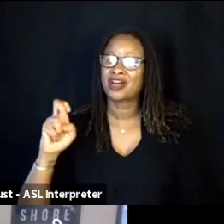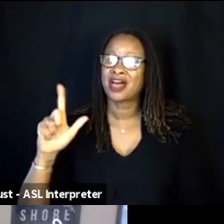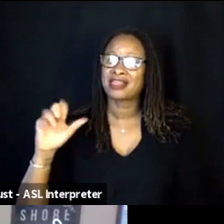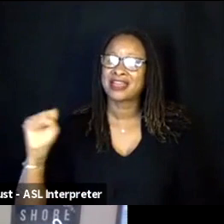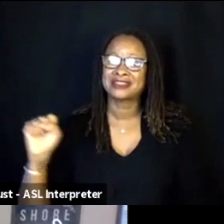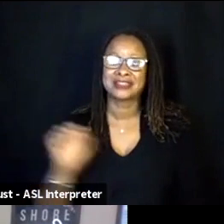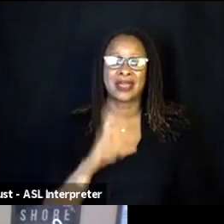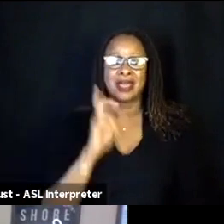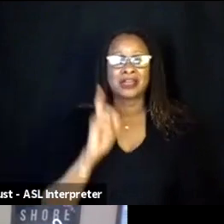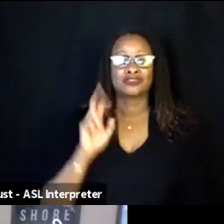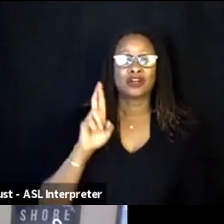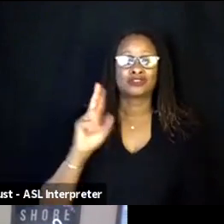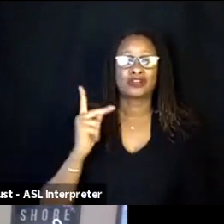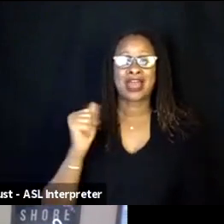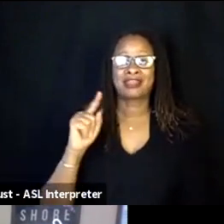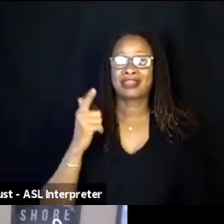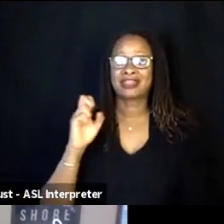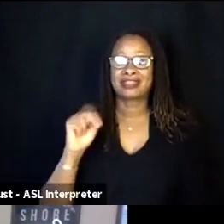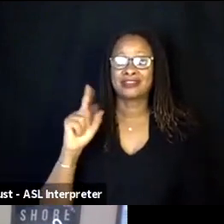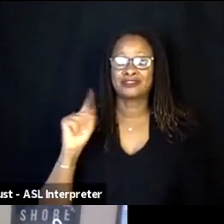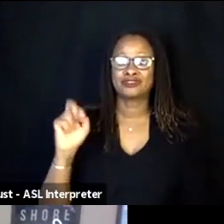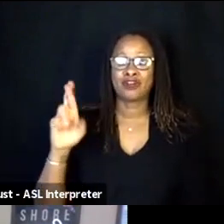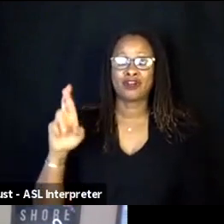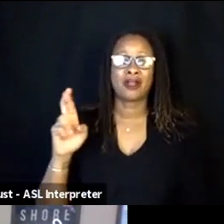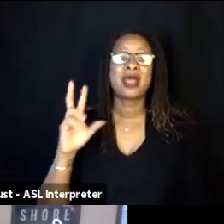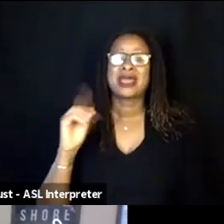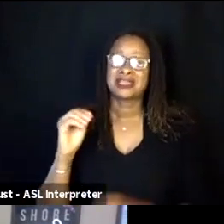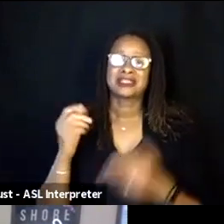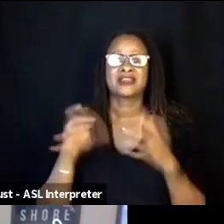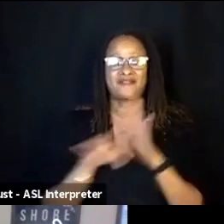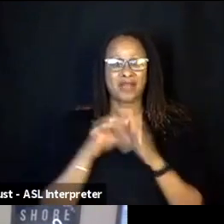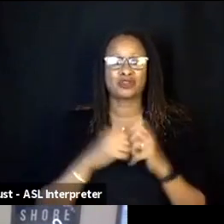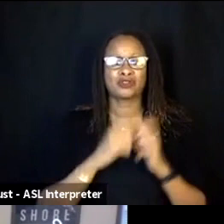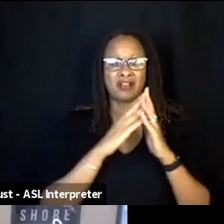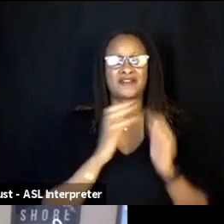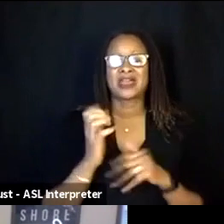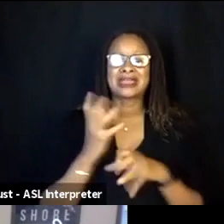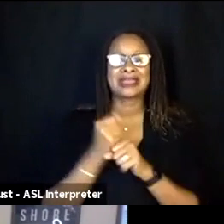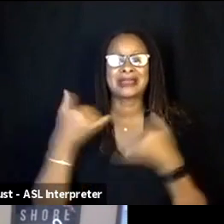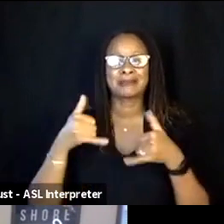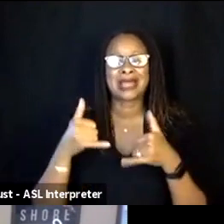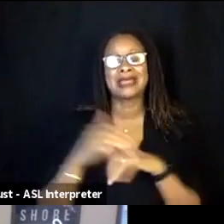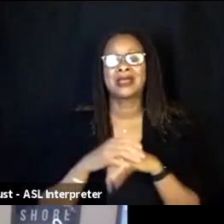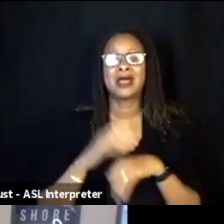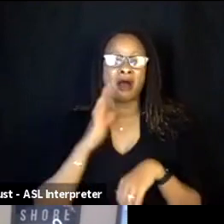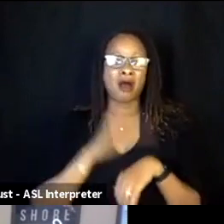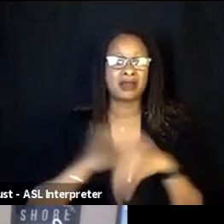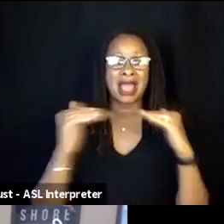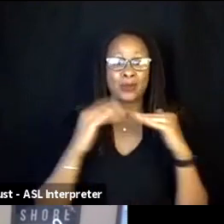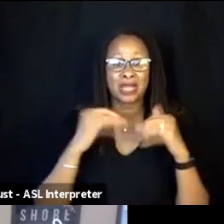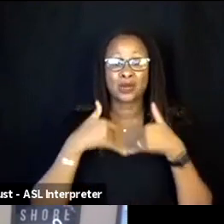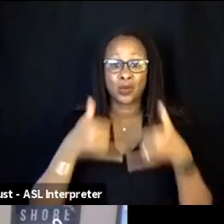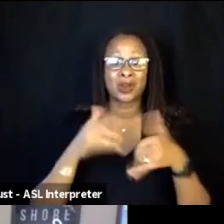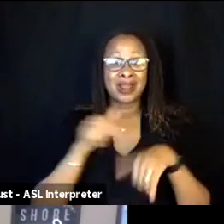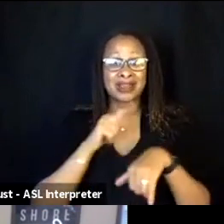Dr. Kathleen Tarr is the founder of the annual Getting Played Symposium on Equity in the Entertainment Industry and Awards, named